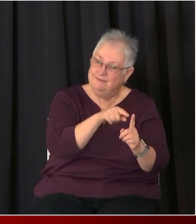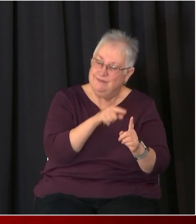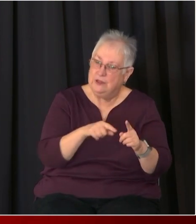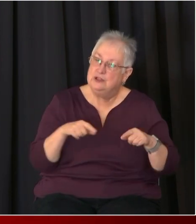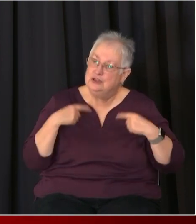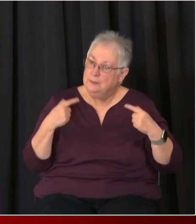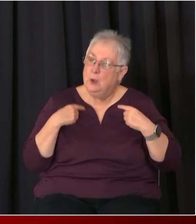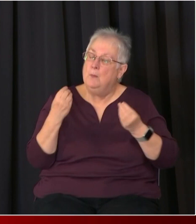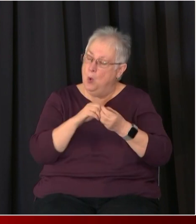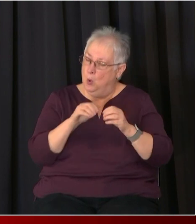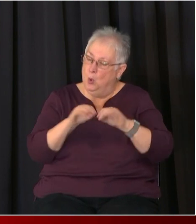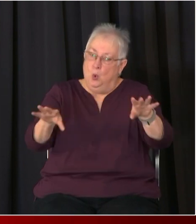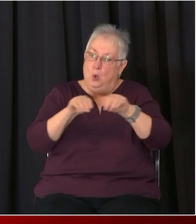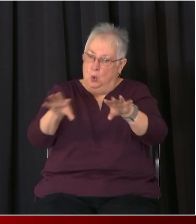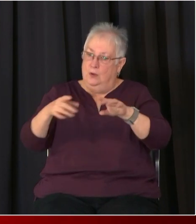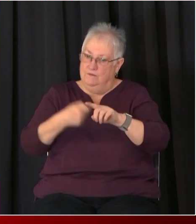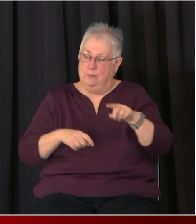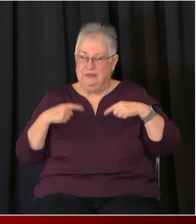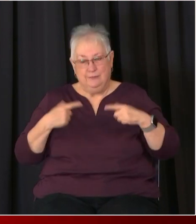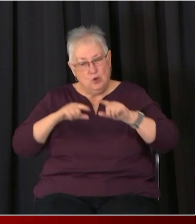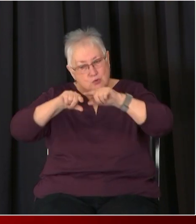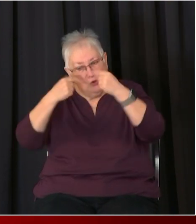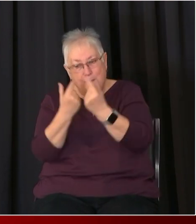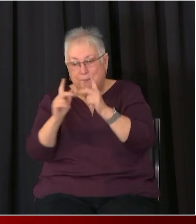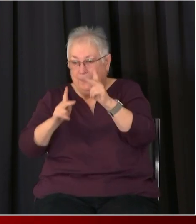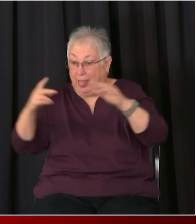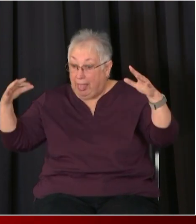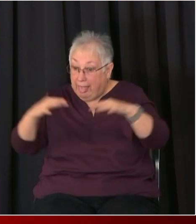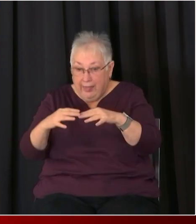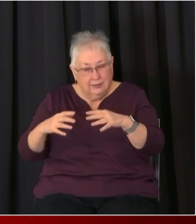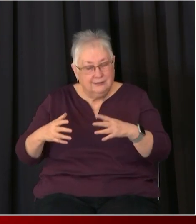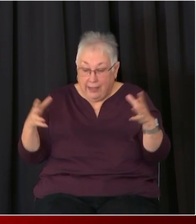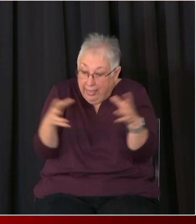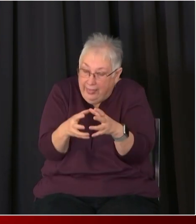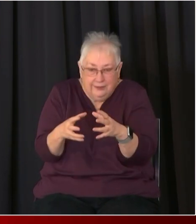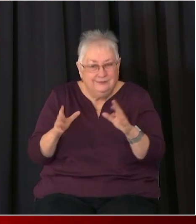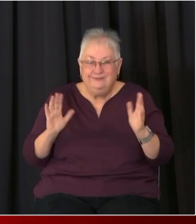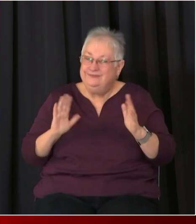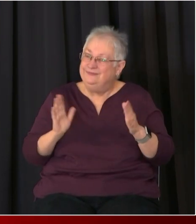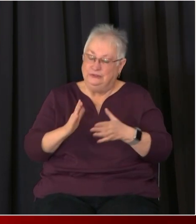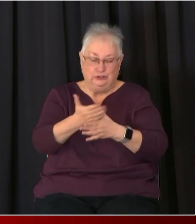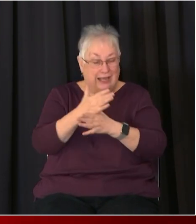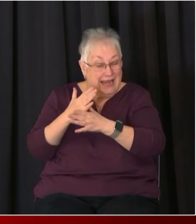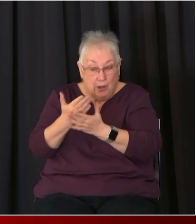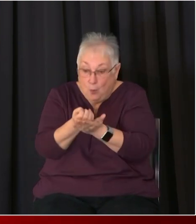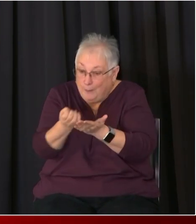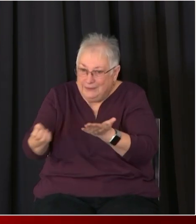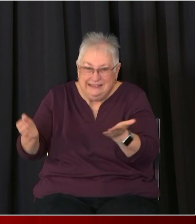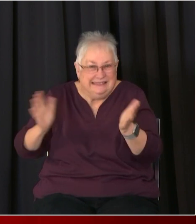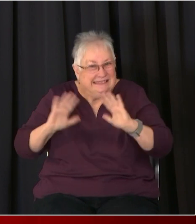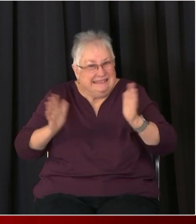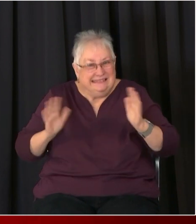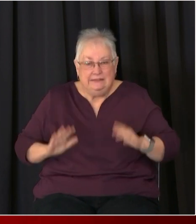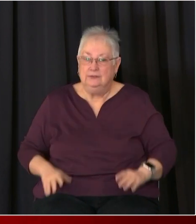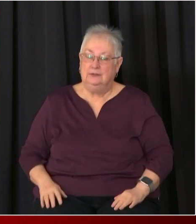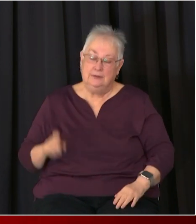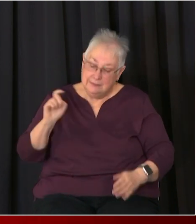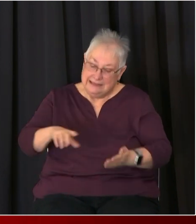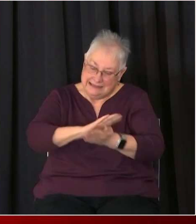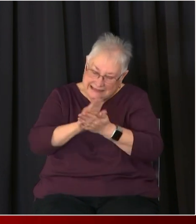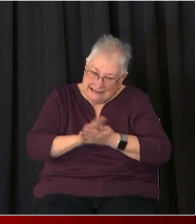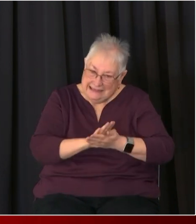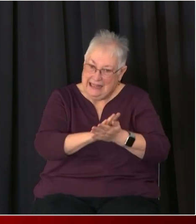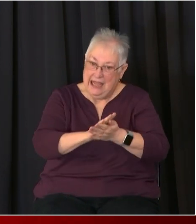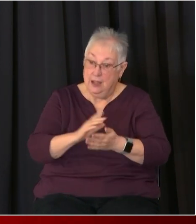not do so in a group setting, reduce the likelihood that you're having shared equipment that's not properly disinfected in